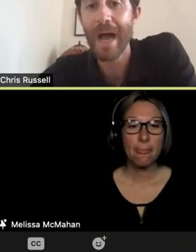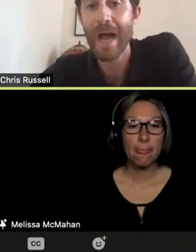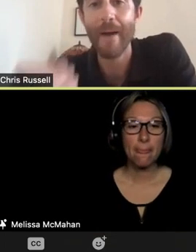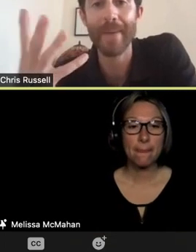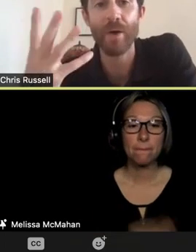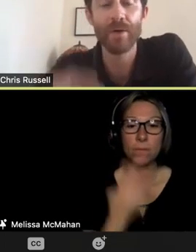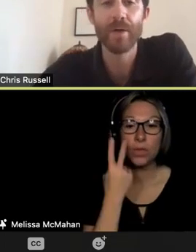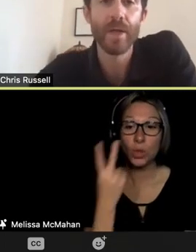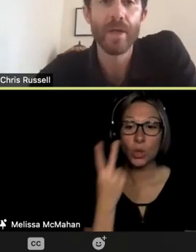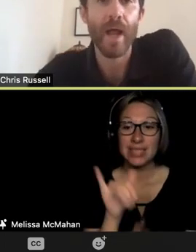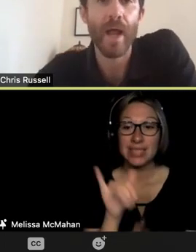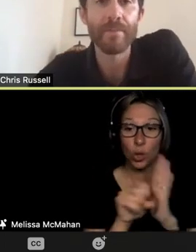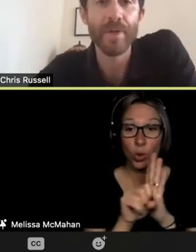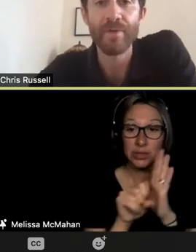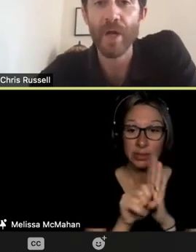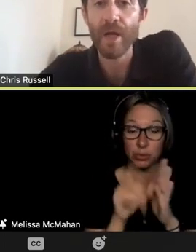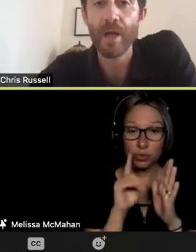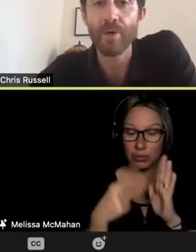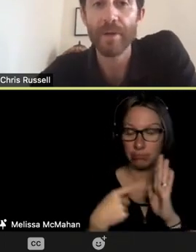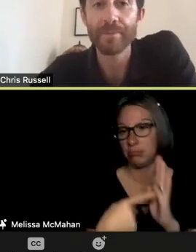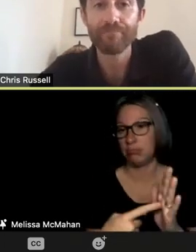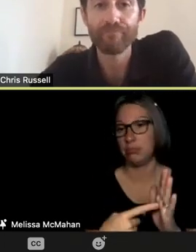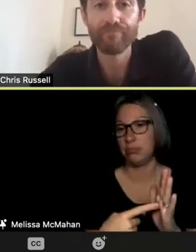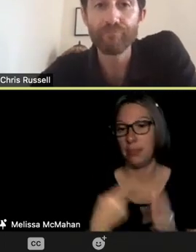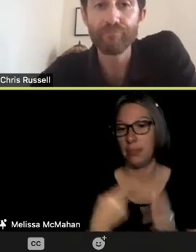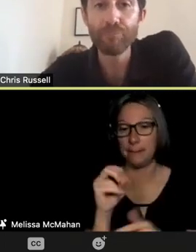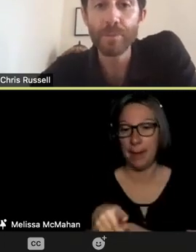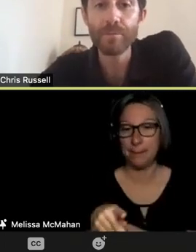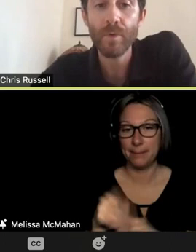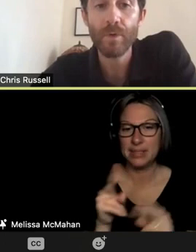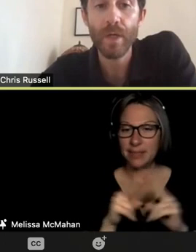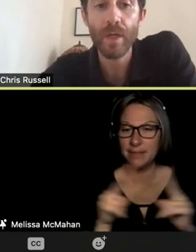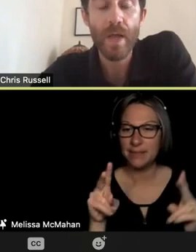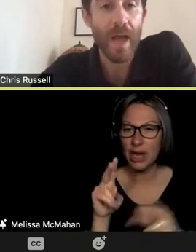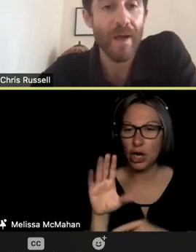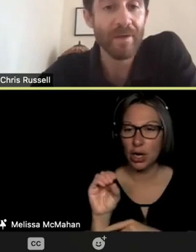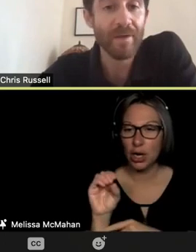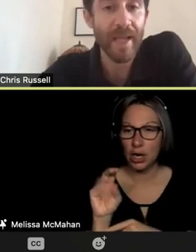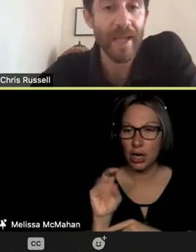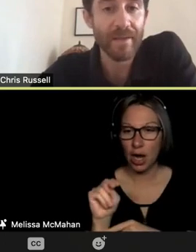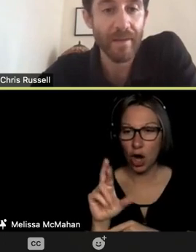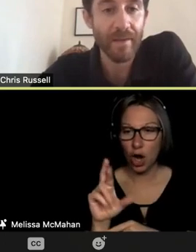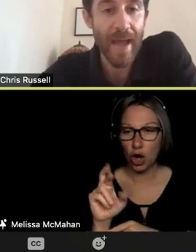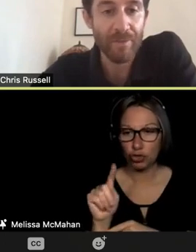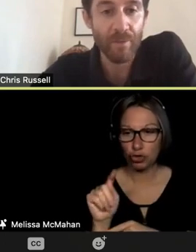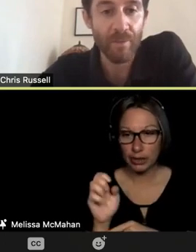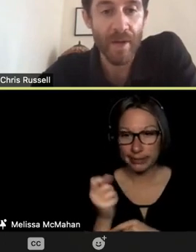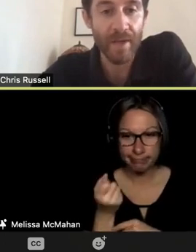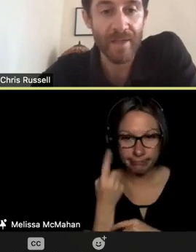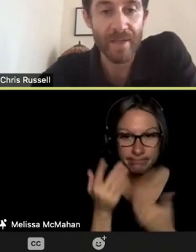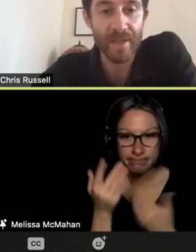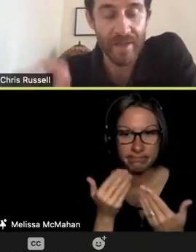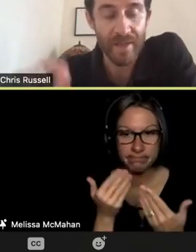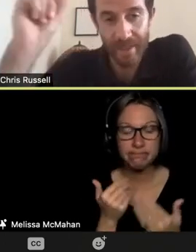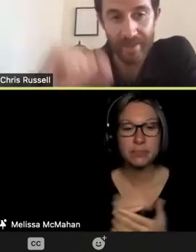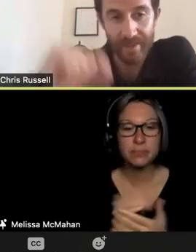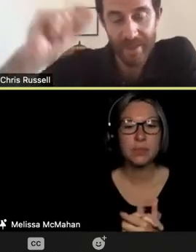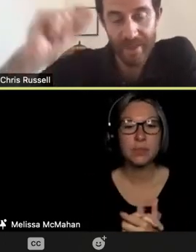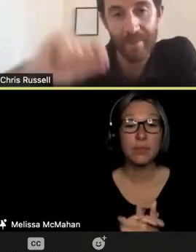symbols really pop out. They're very concrete. Okay. Even like the bathroom one